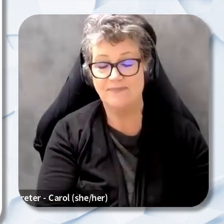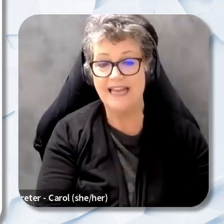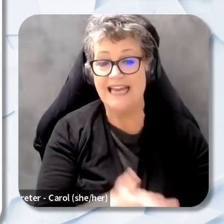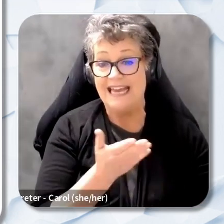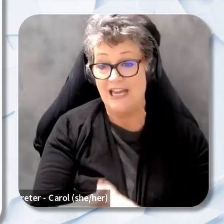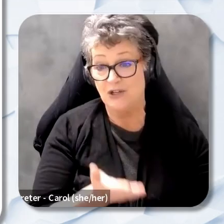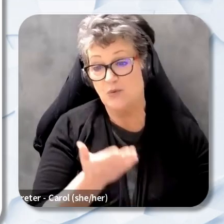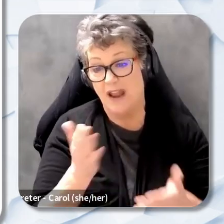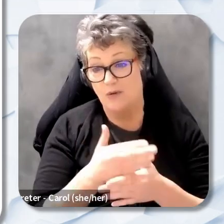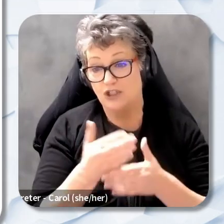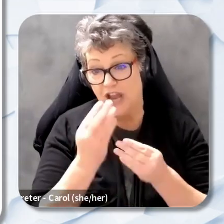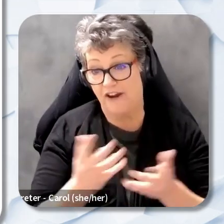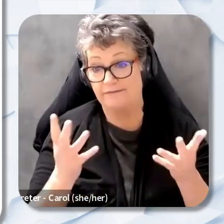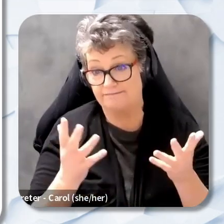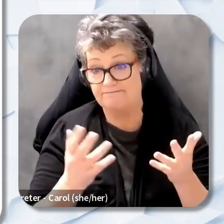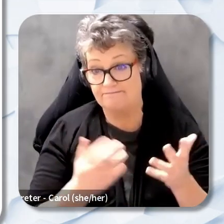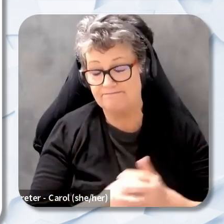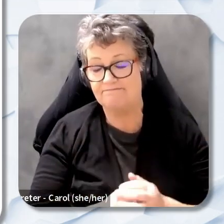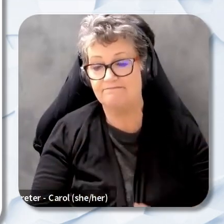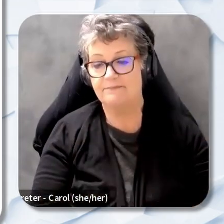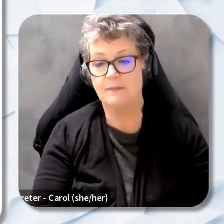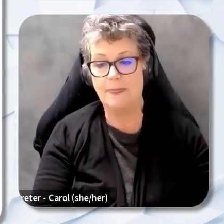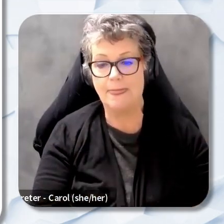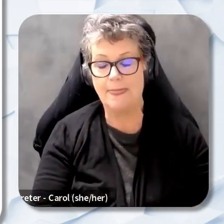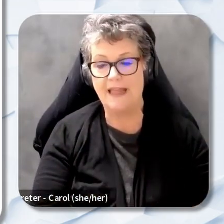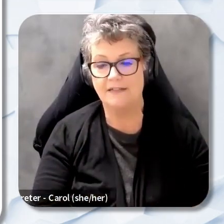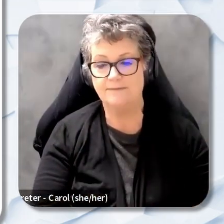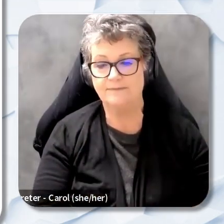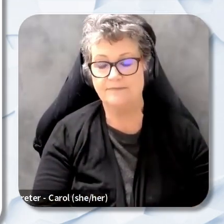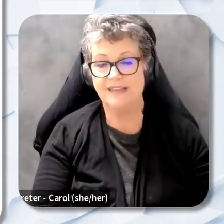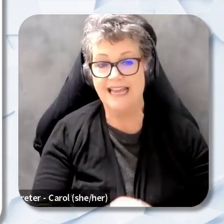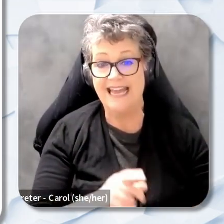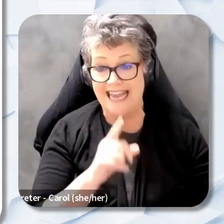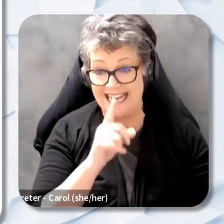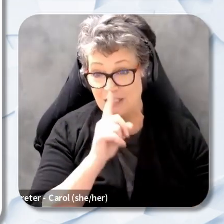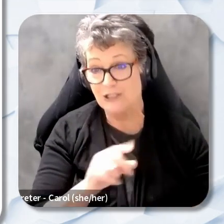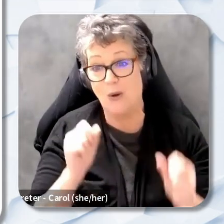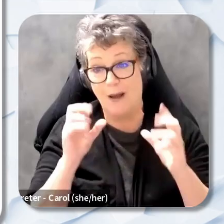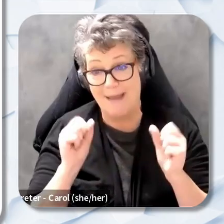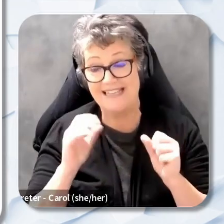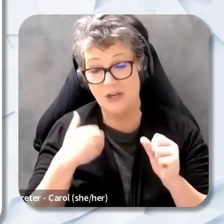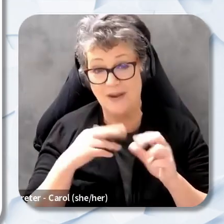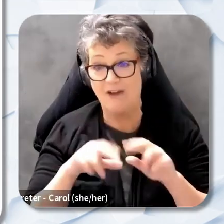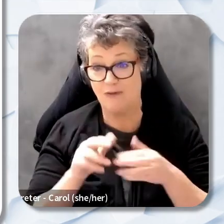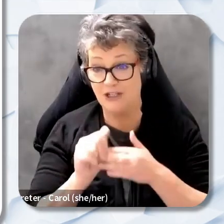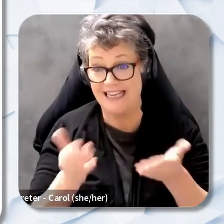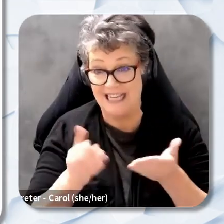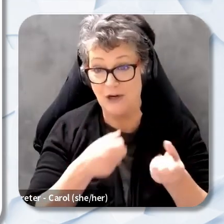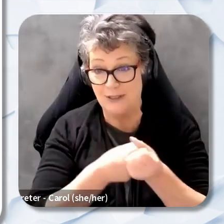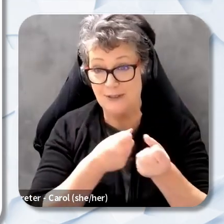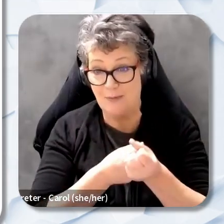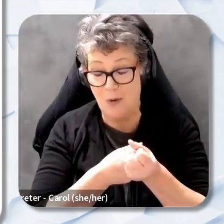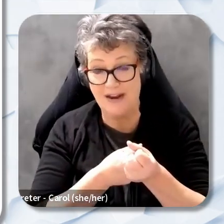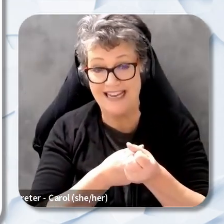what I will share with all of our contractors. It is so amazing that we have regional leads here to support